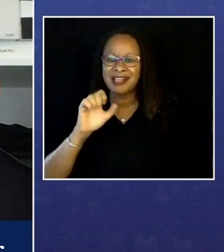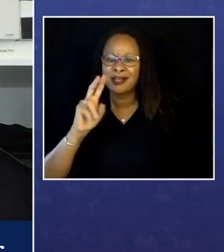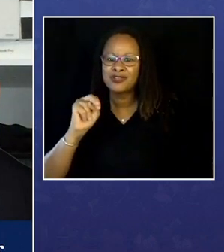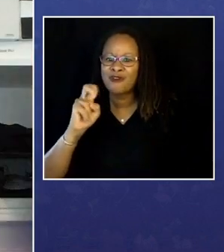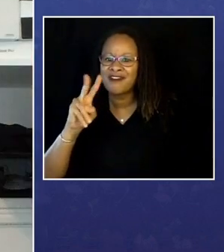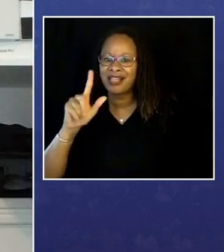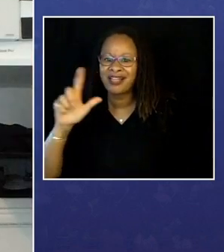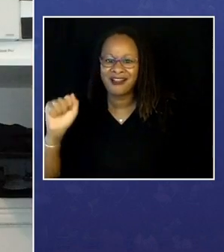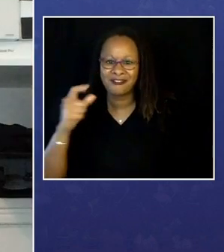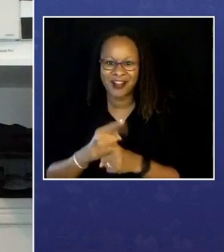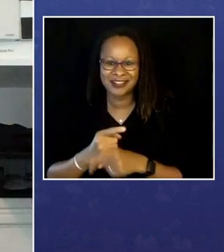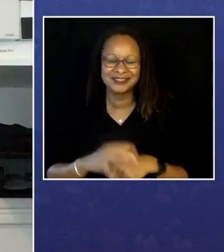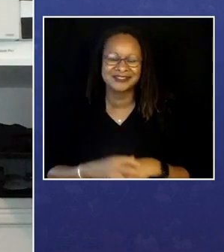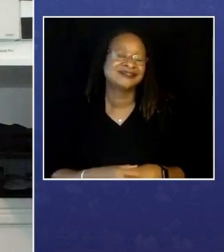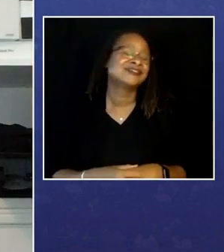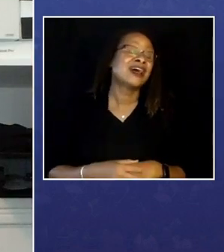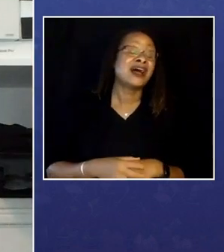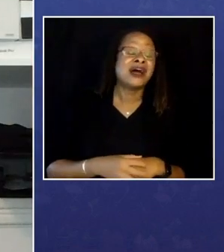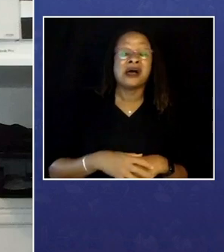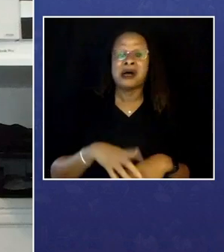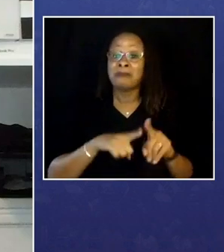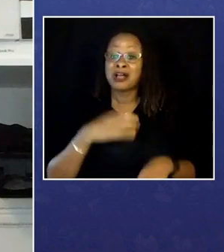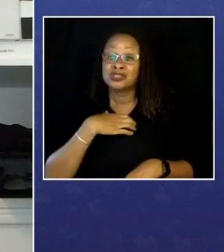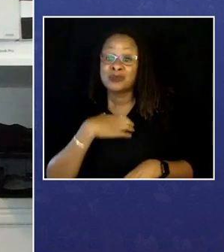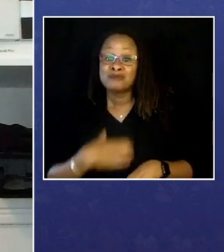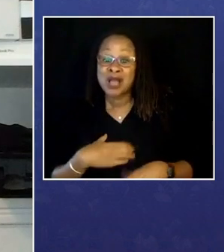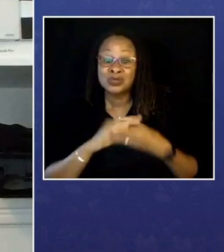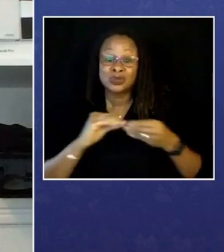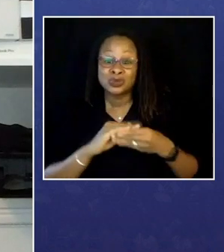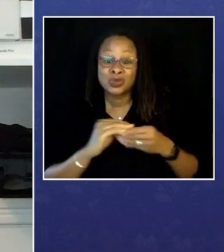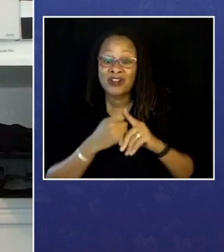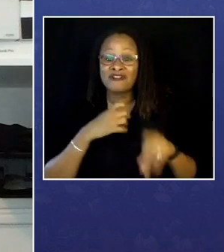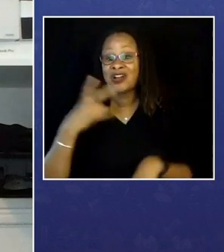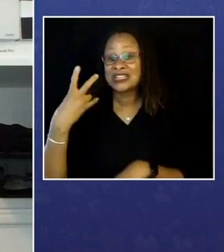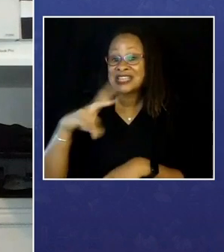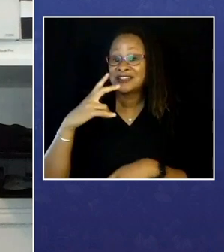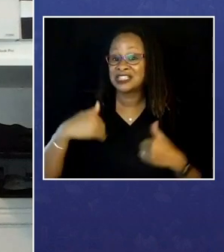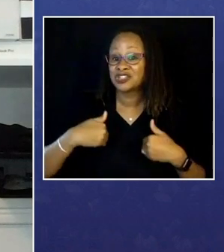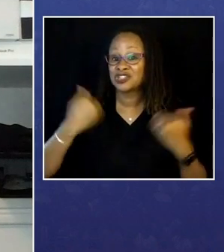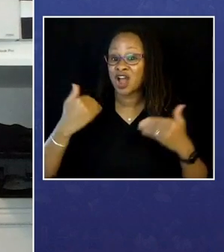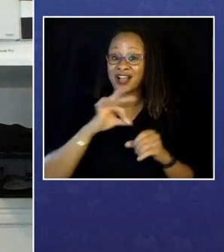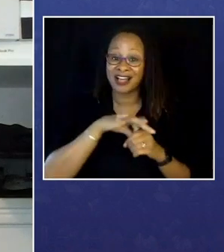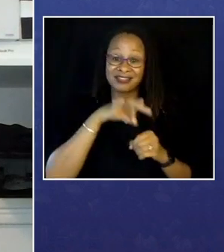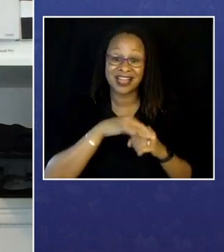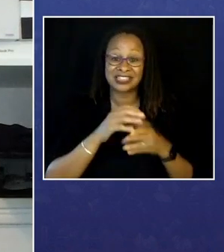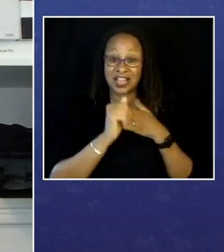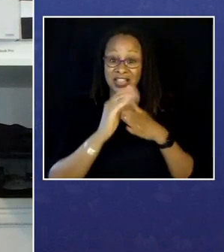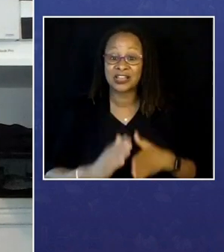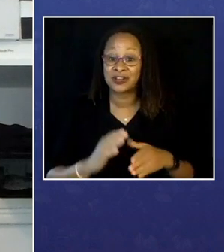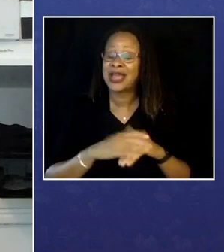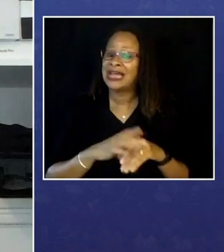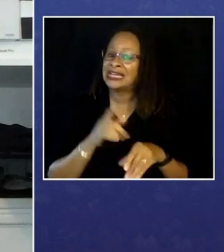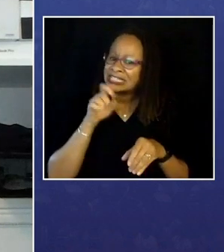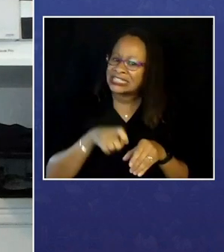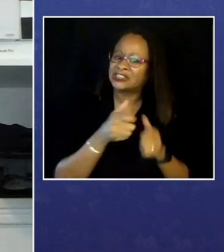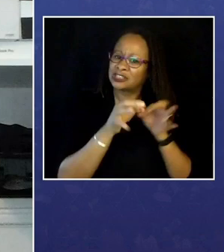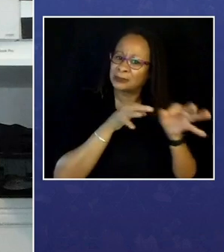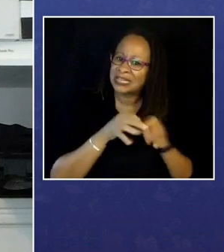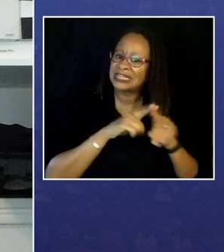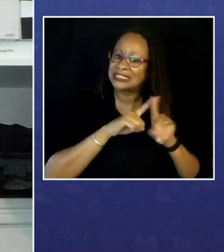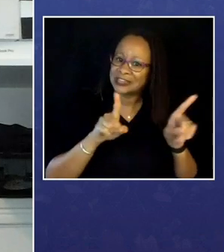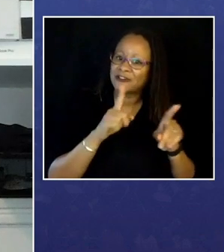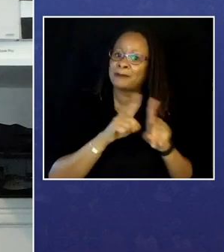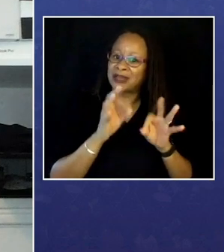right? Plus, passionate monologues from 17 young elected leaders, each playing a different yet crucial role in